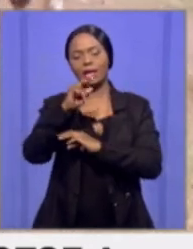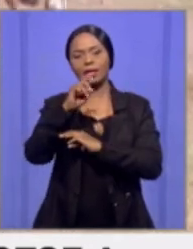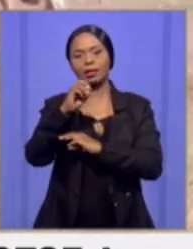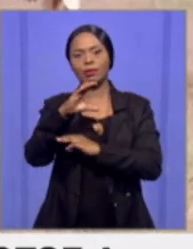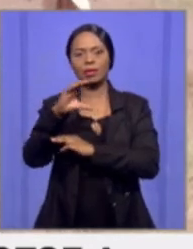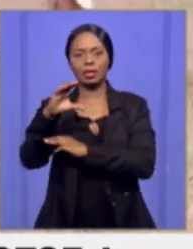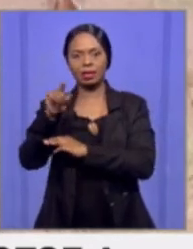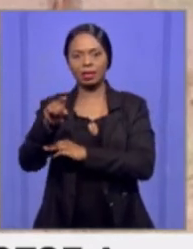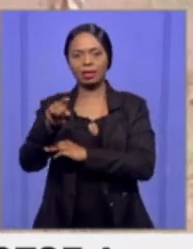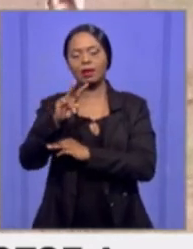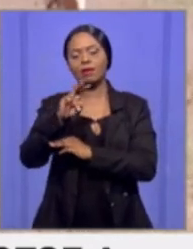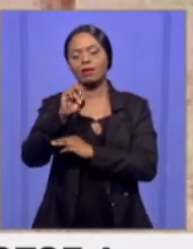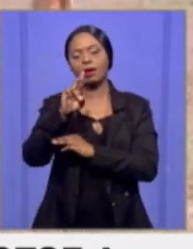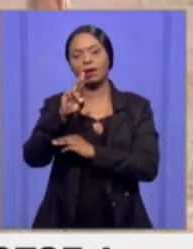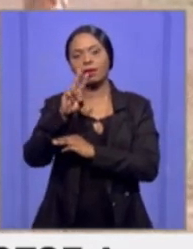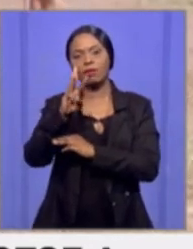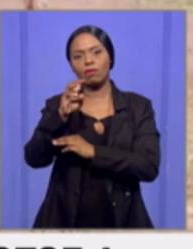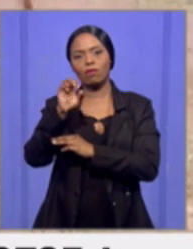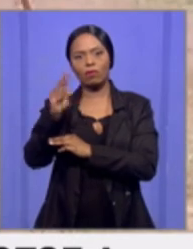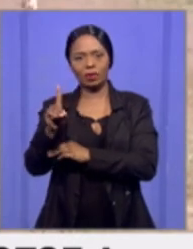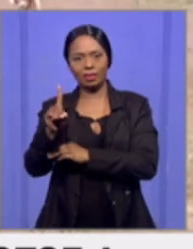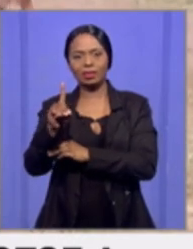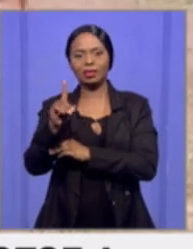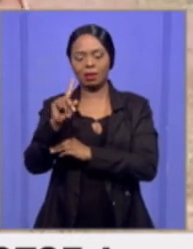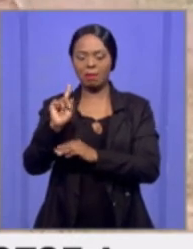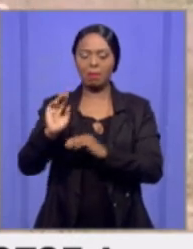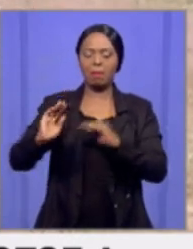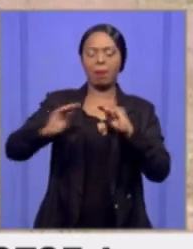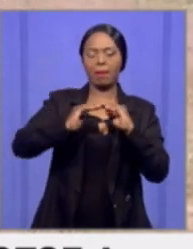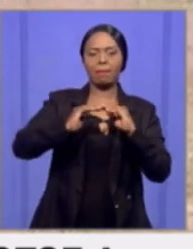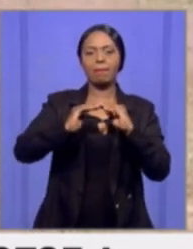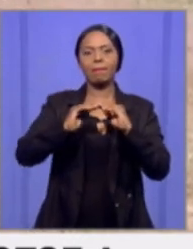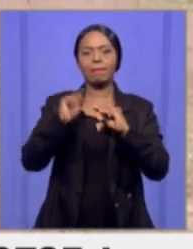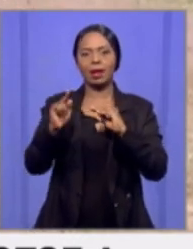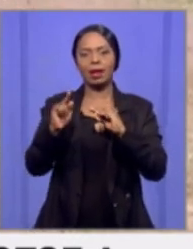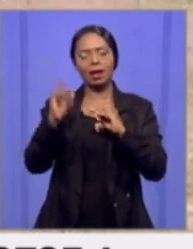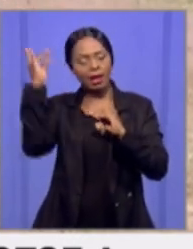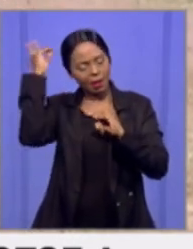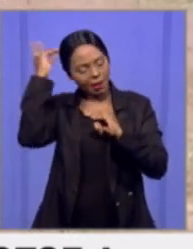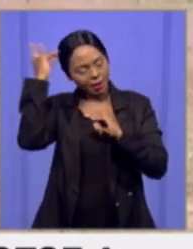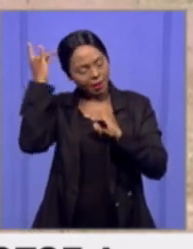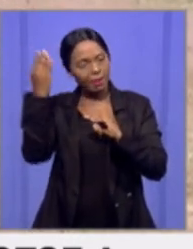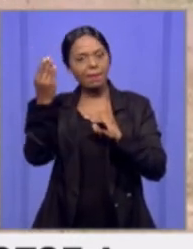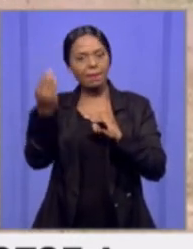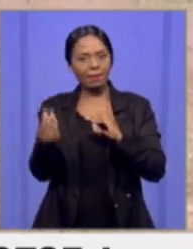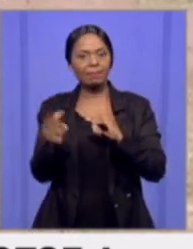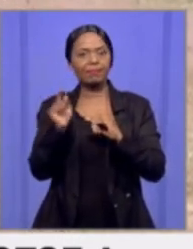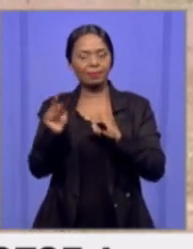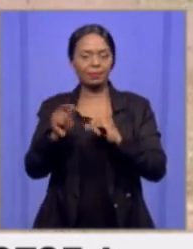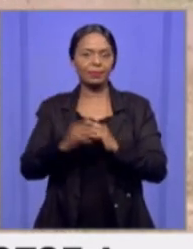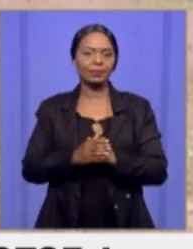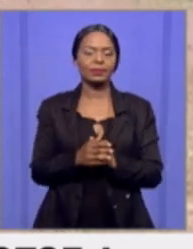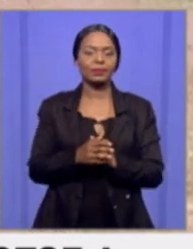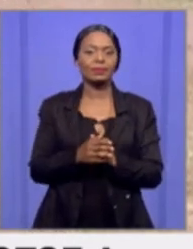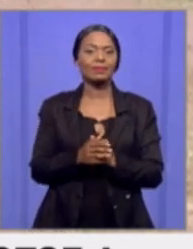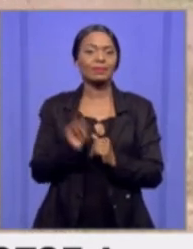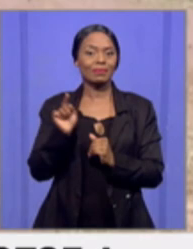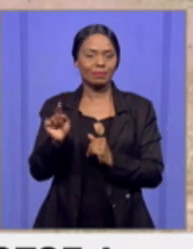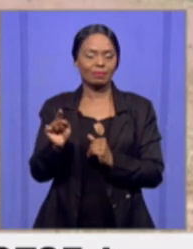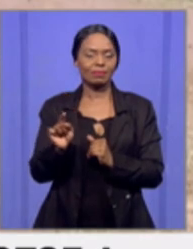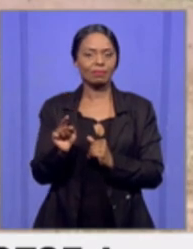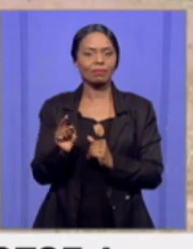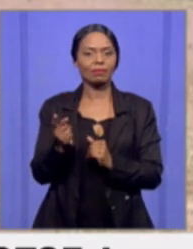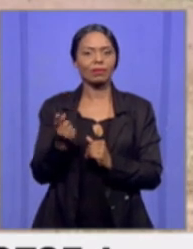re e chaišana ka ba thulana le koloi ye kgwe ya cash in transit ye ya go